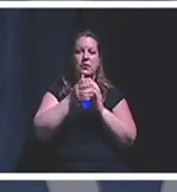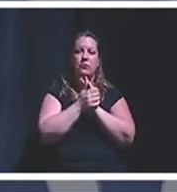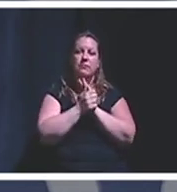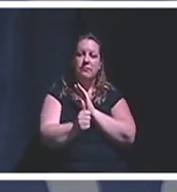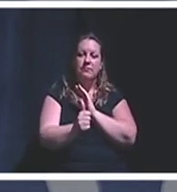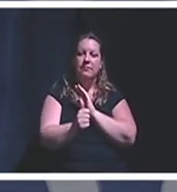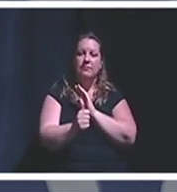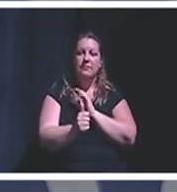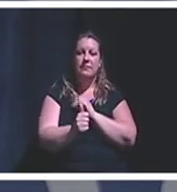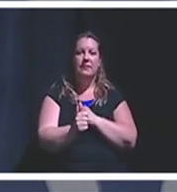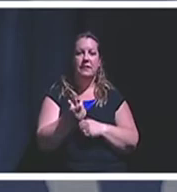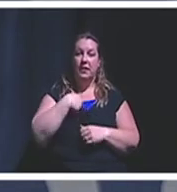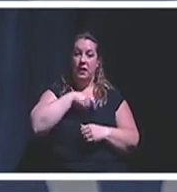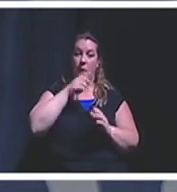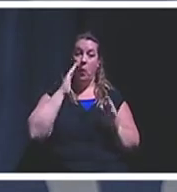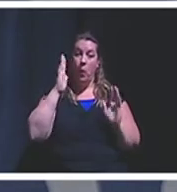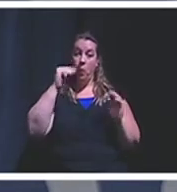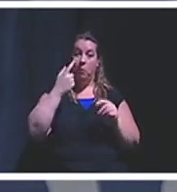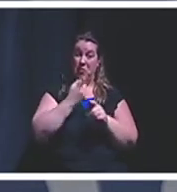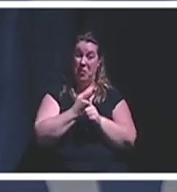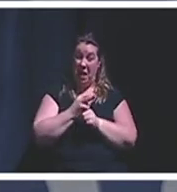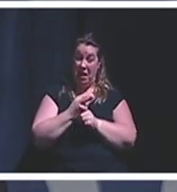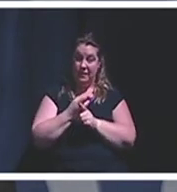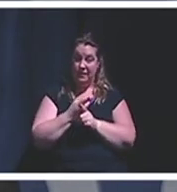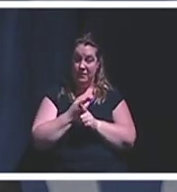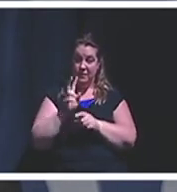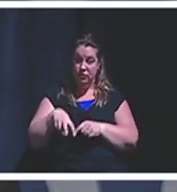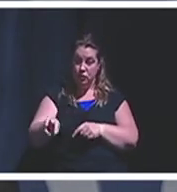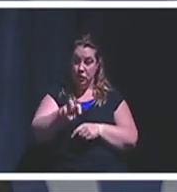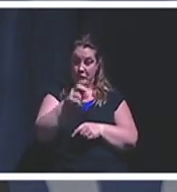hope is the right direction.